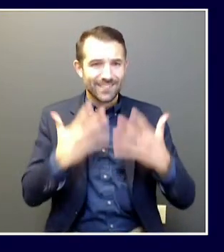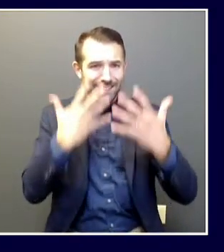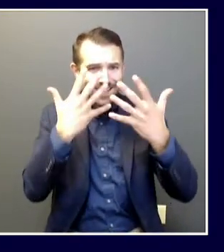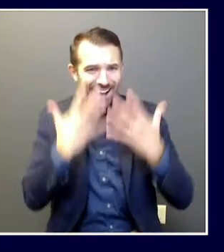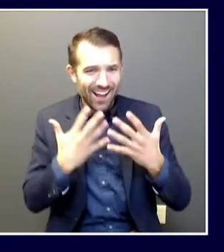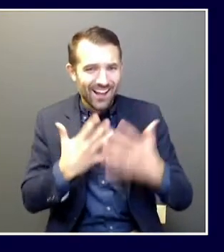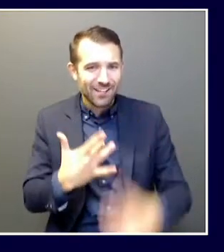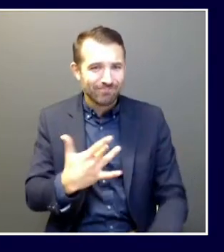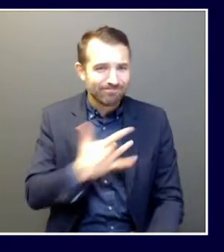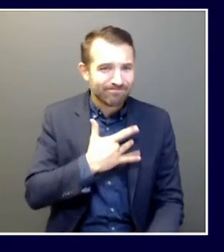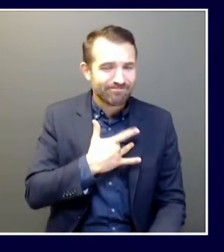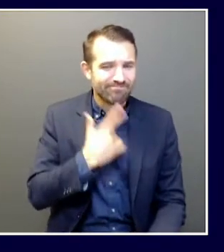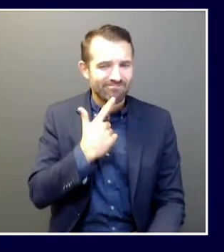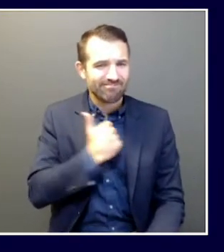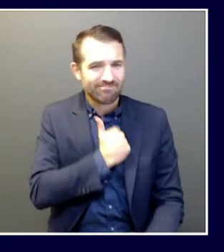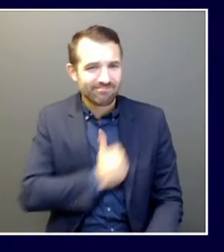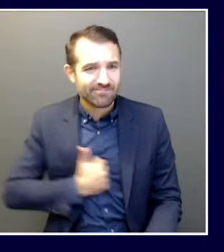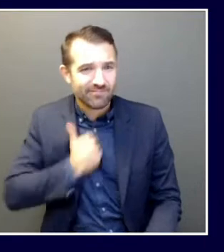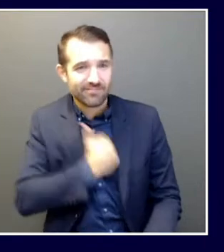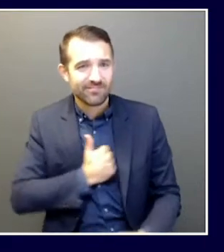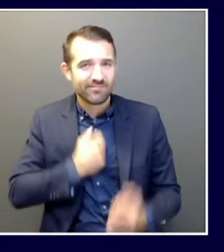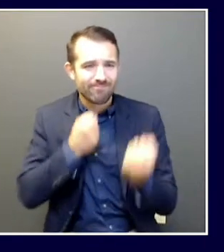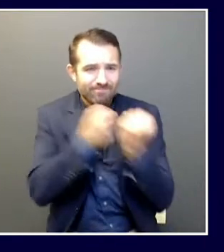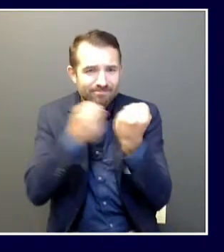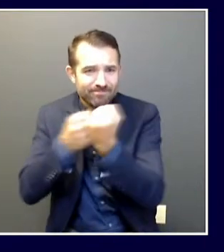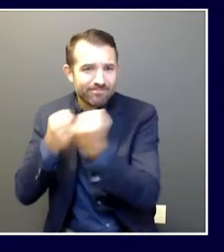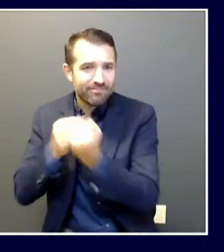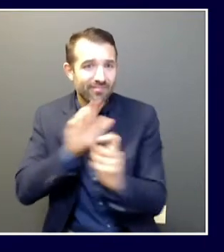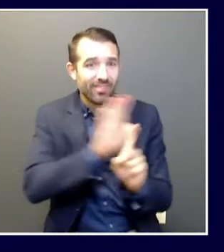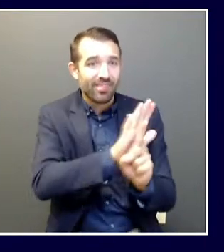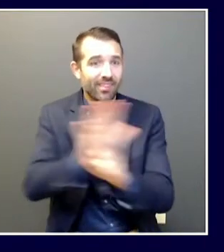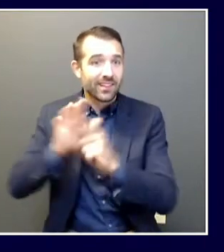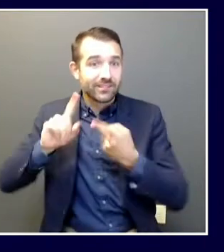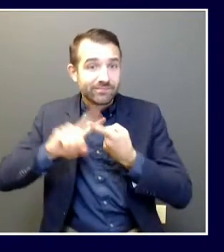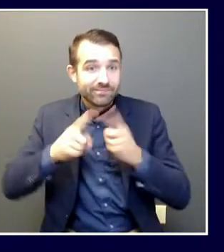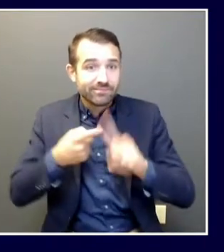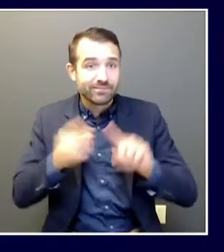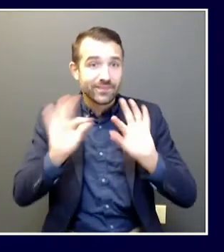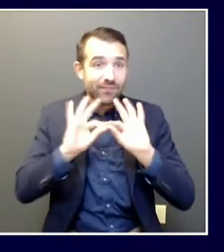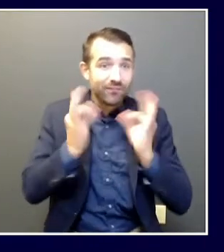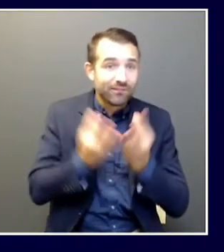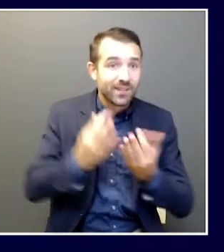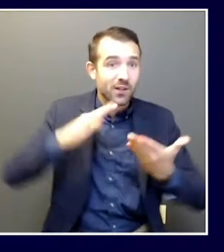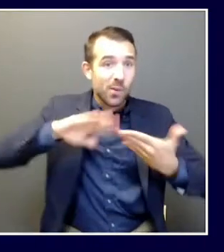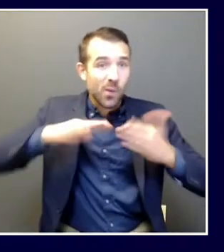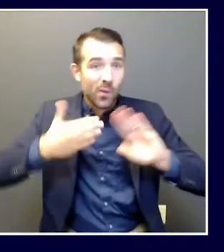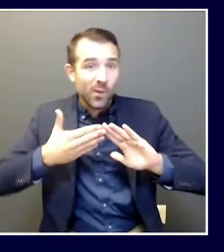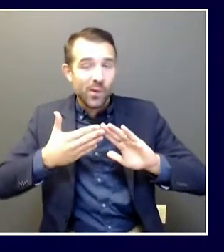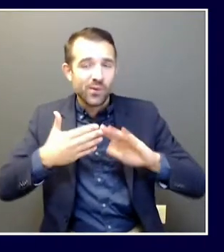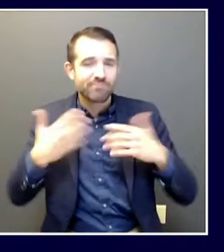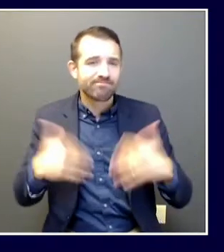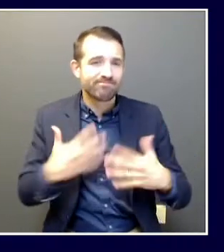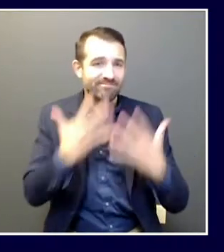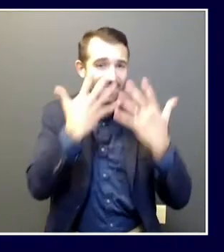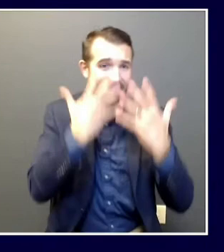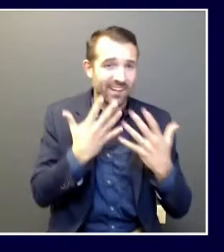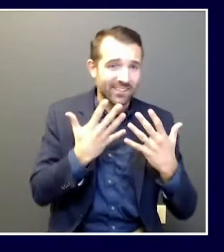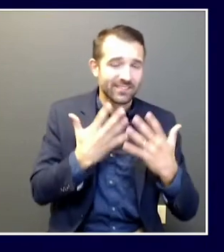condolences to the friends, family members, and communities of those who have been affected.